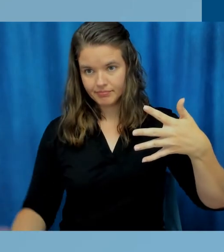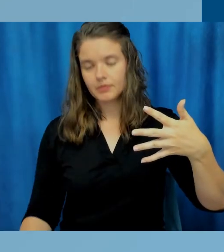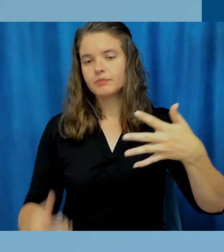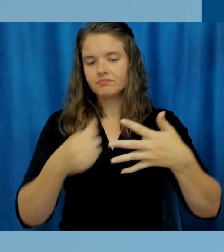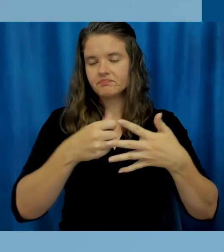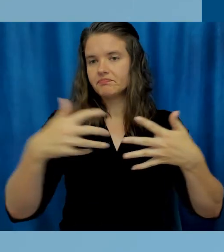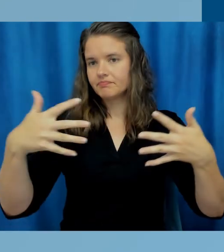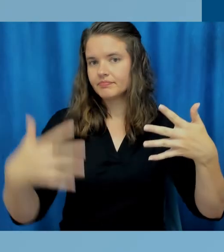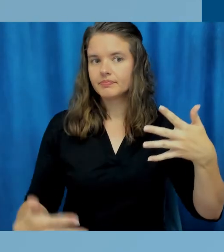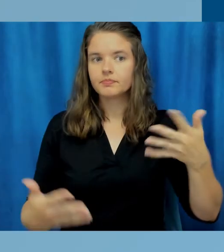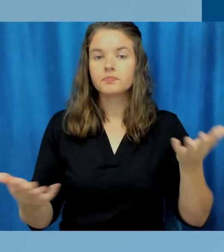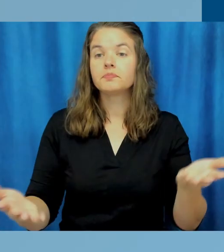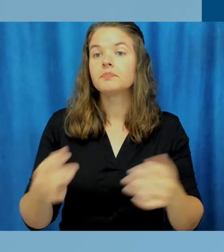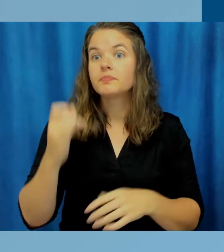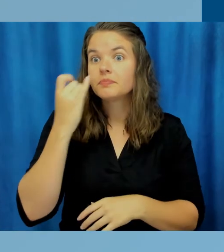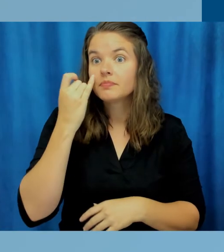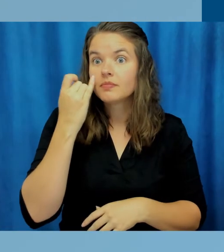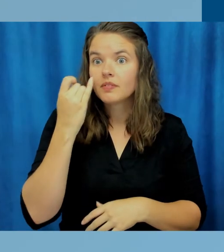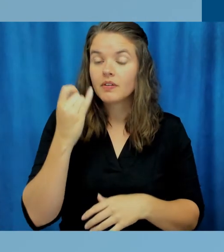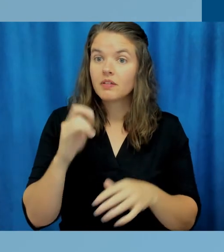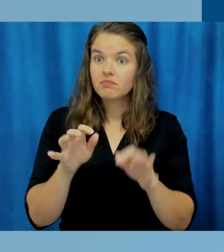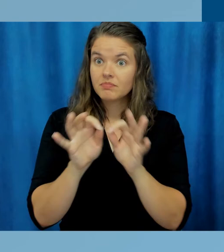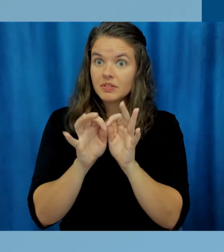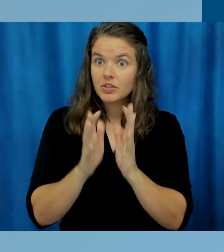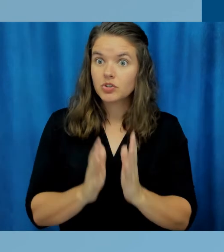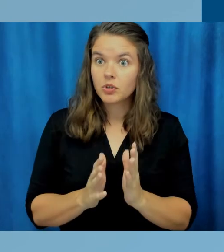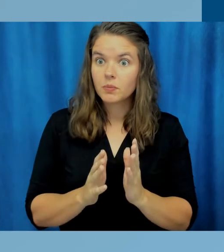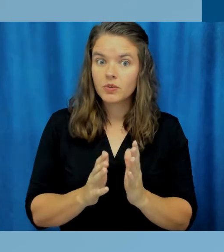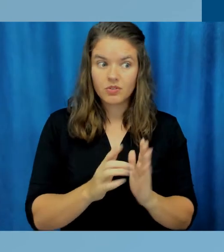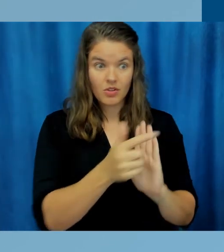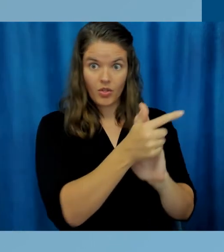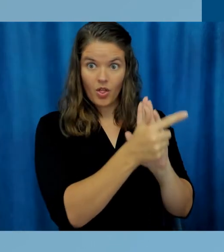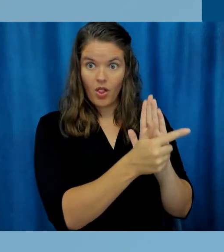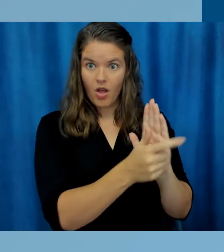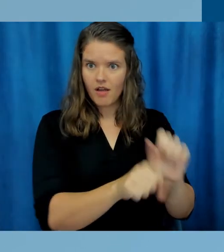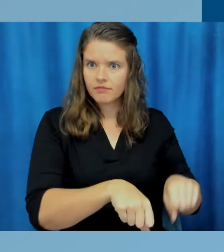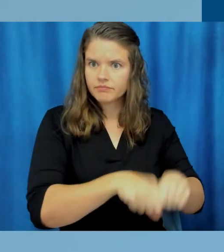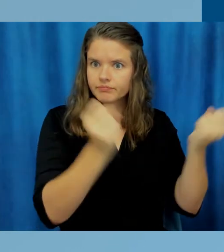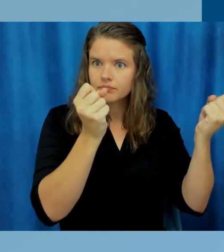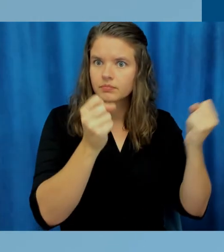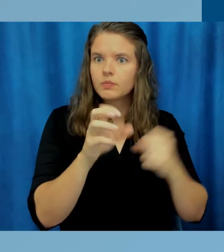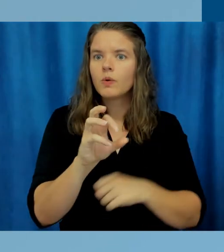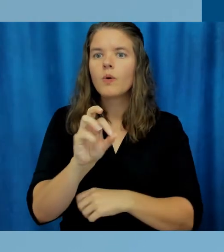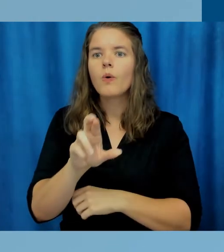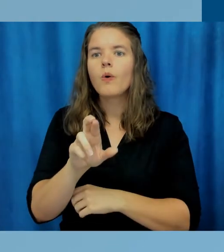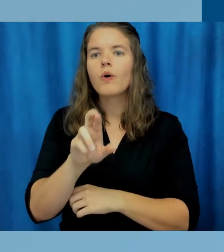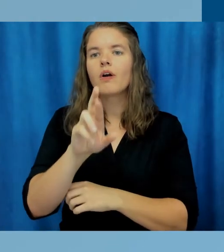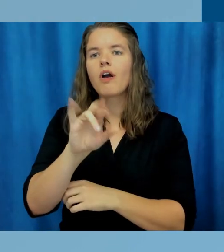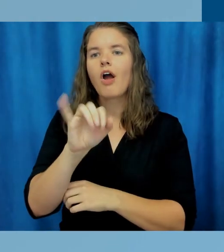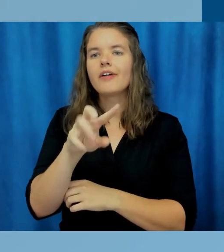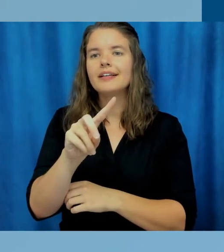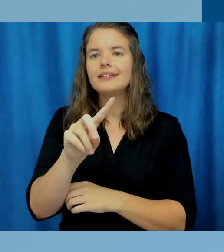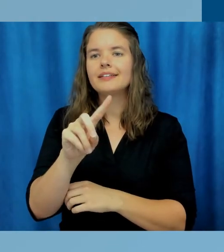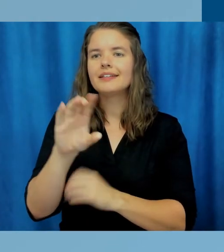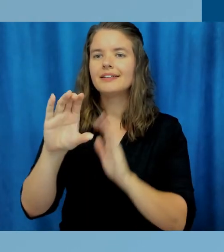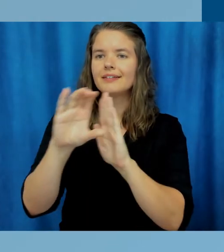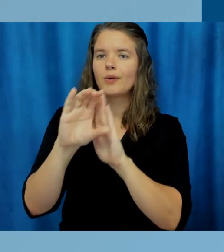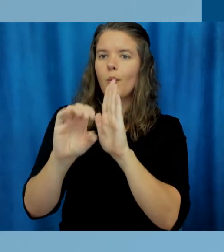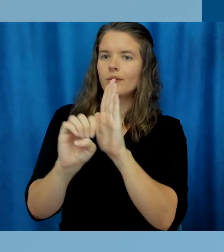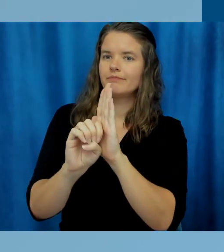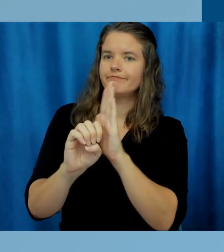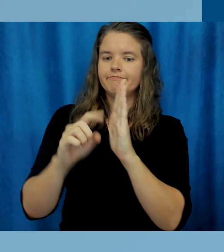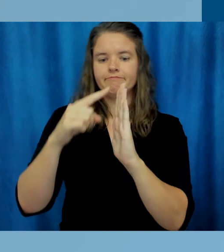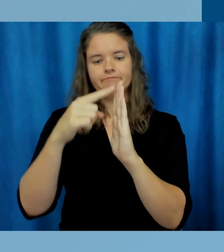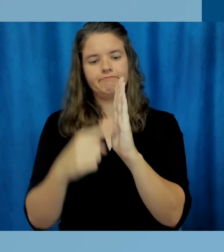So what if an interpreter violated either the law or the RID CPC, the Code of Professional